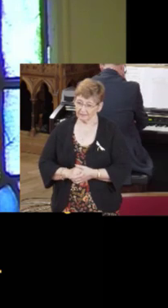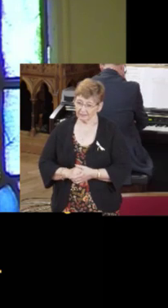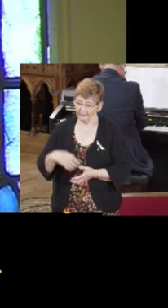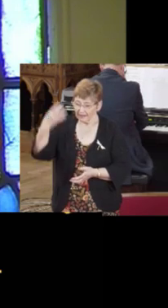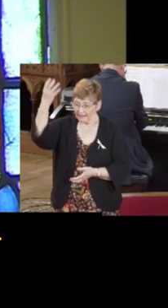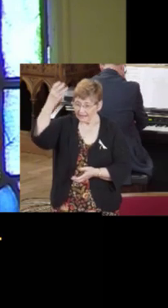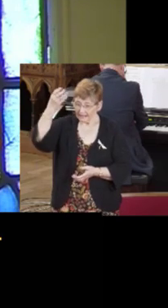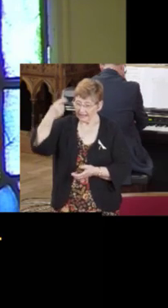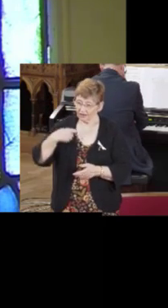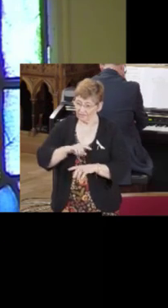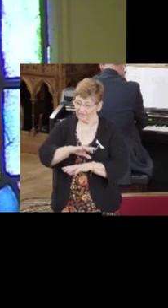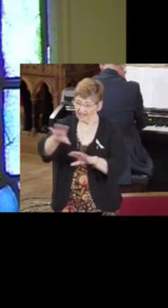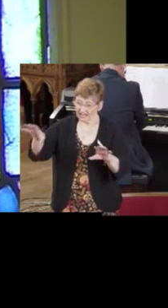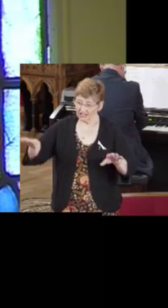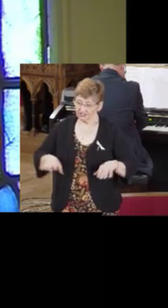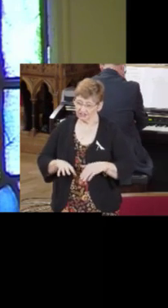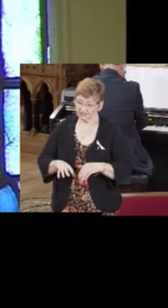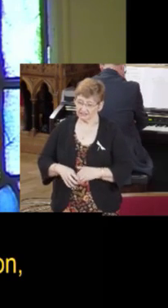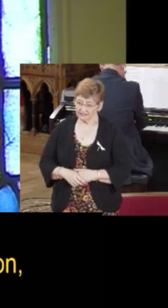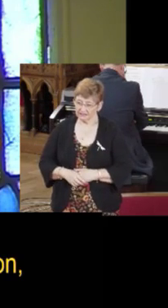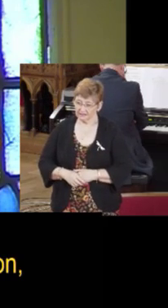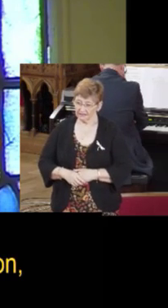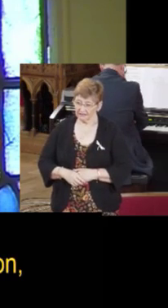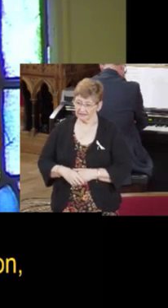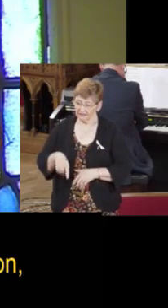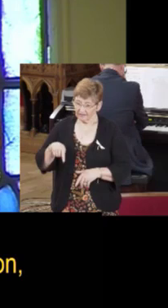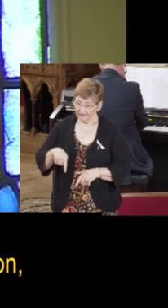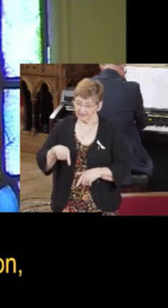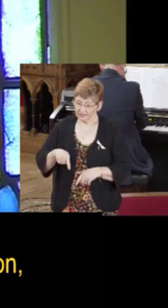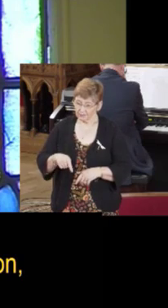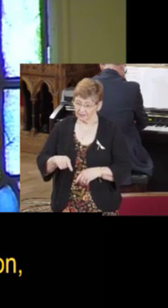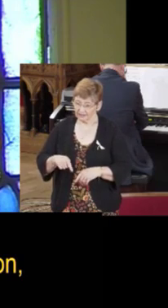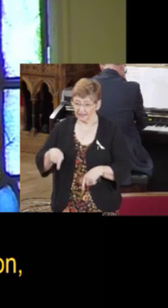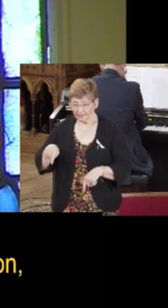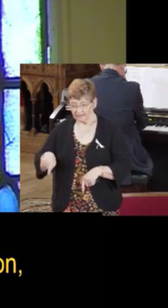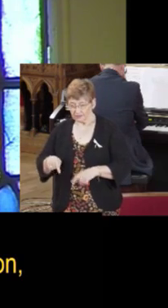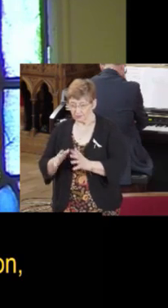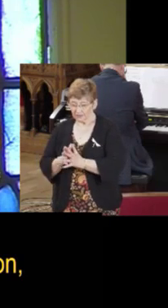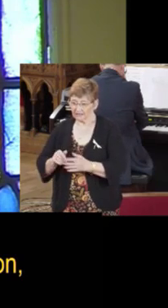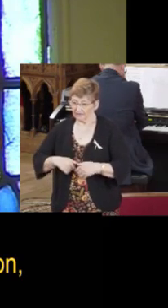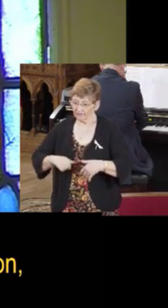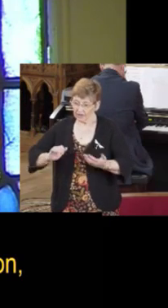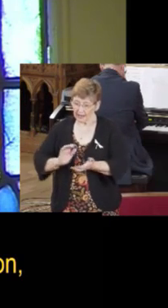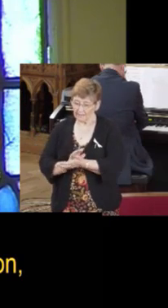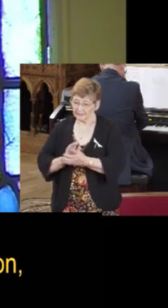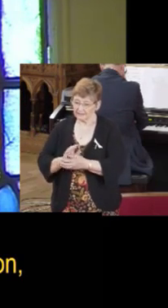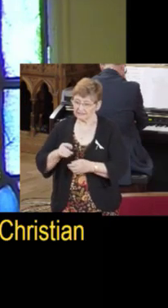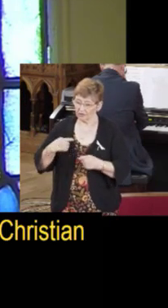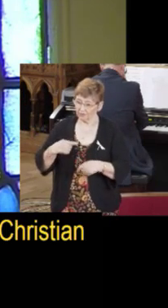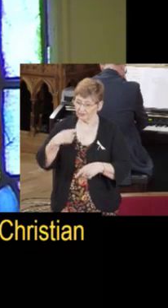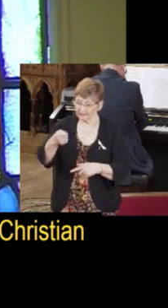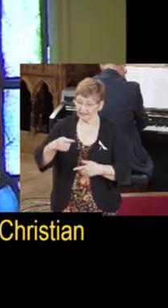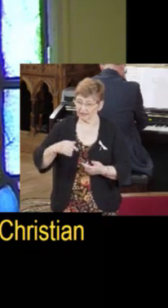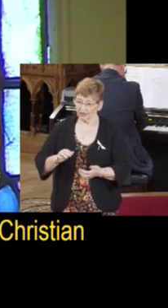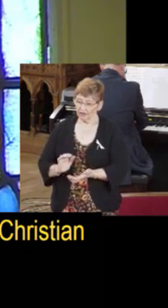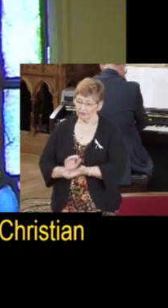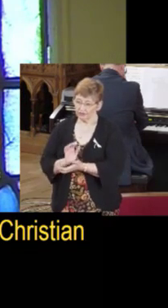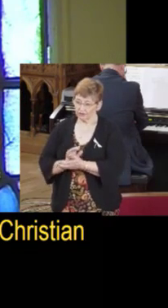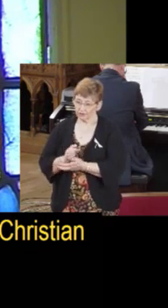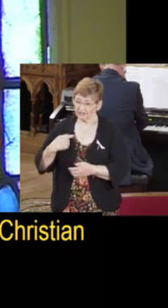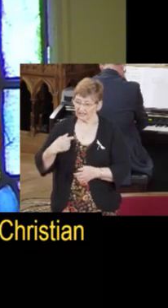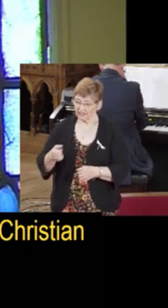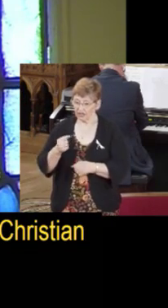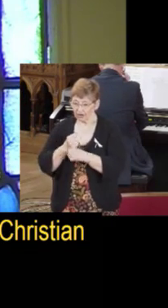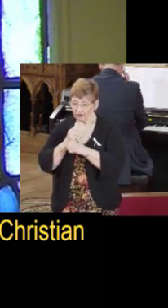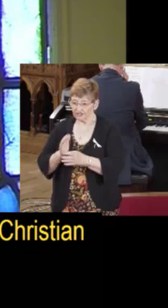King of the ages, in this weekend of national celebrations, we recognize and rejoice in the